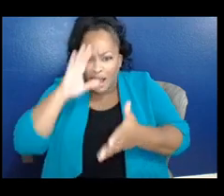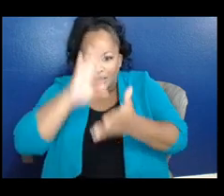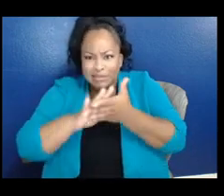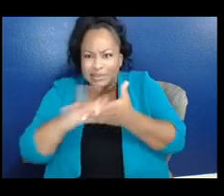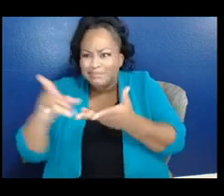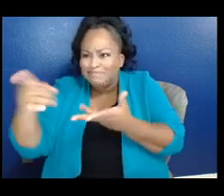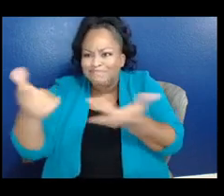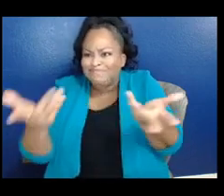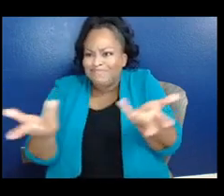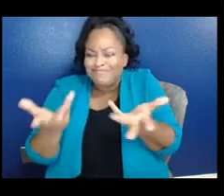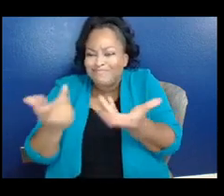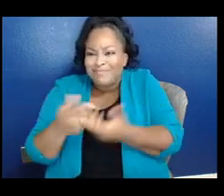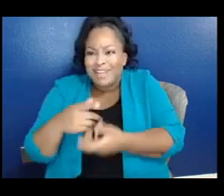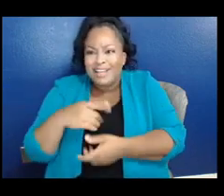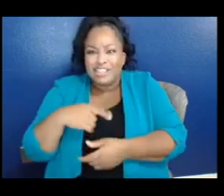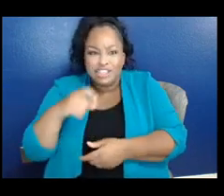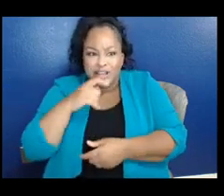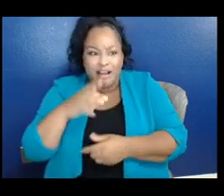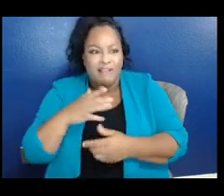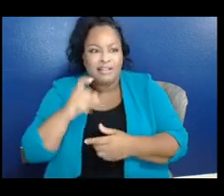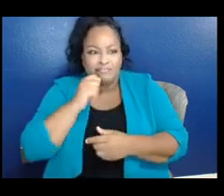didn't sign up for this, you know?